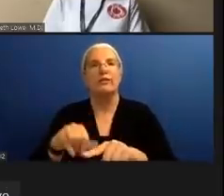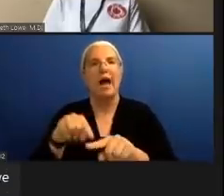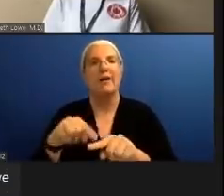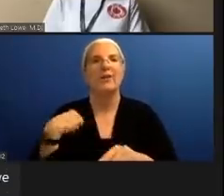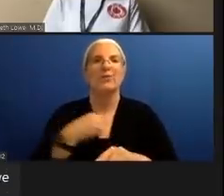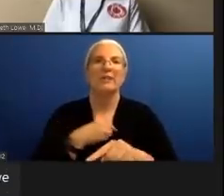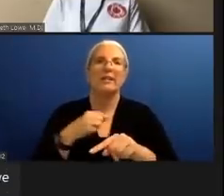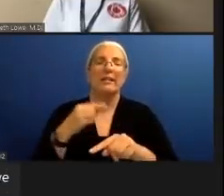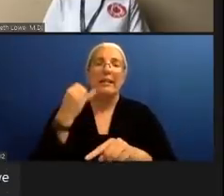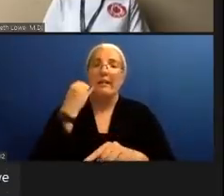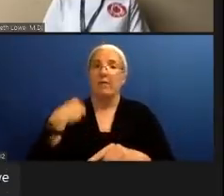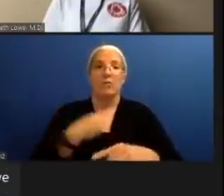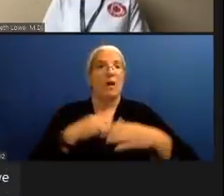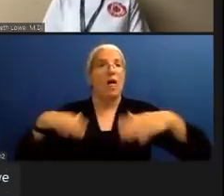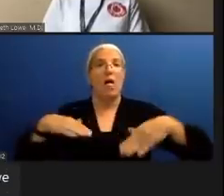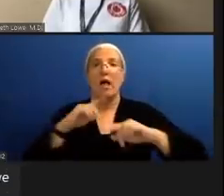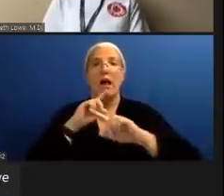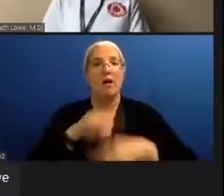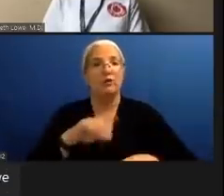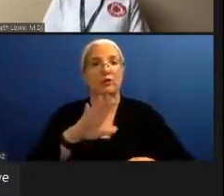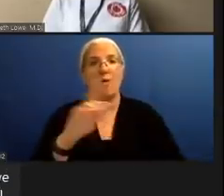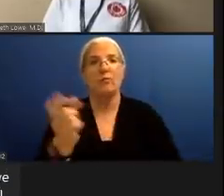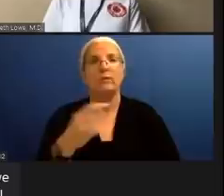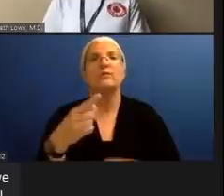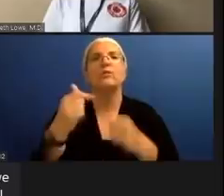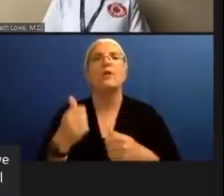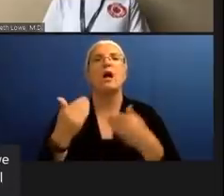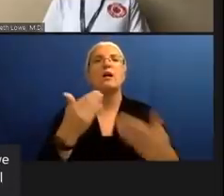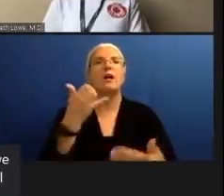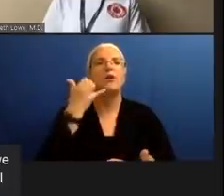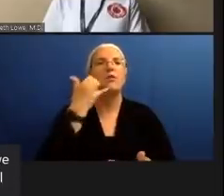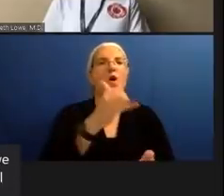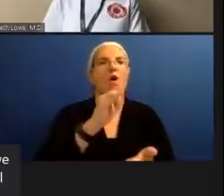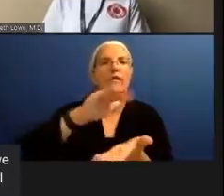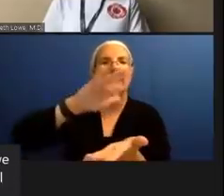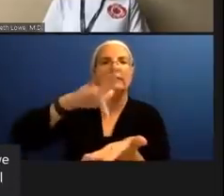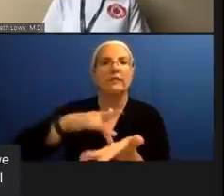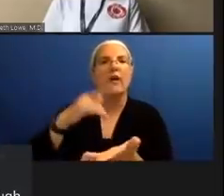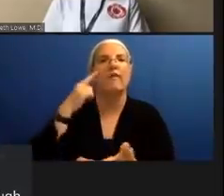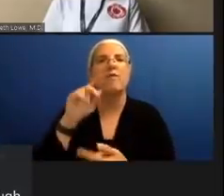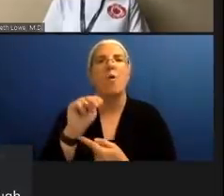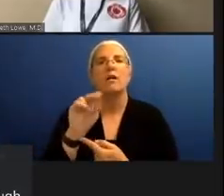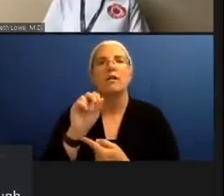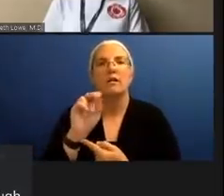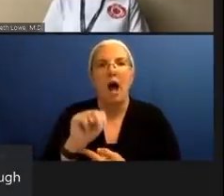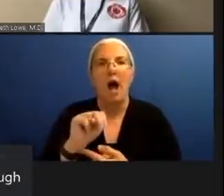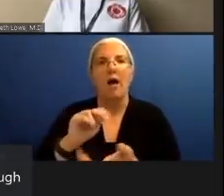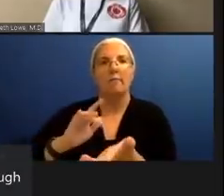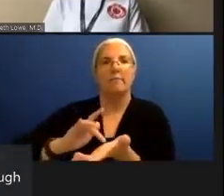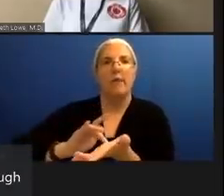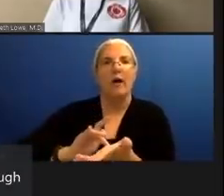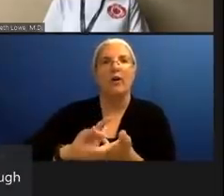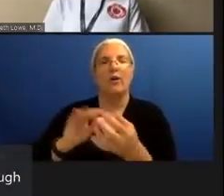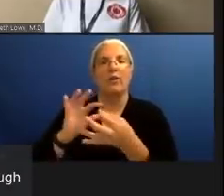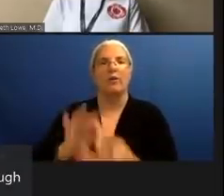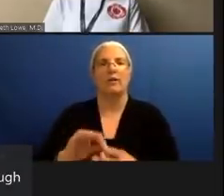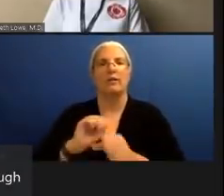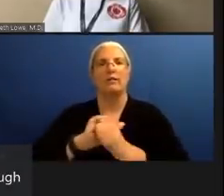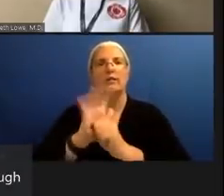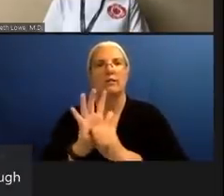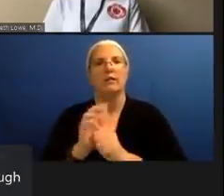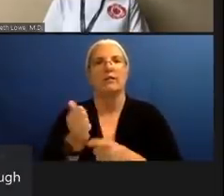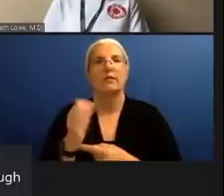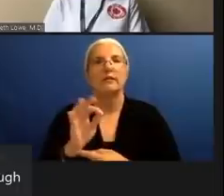for non-medical COVID-19 questions. It's available Monday through Friday, 9:30 to 5 p.m. And that's available